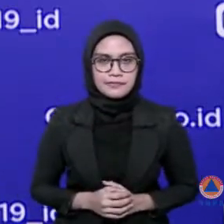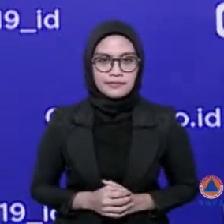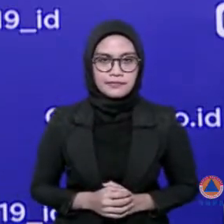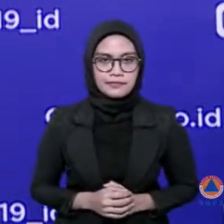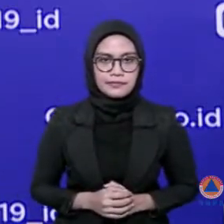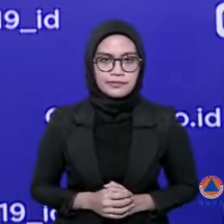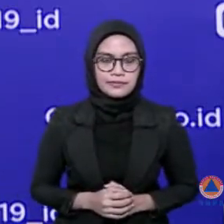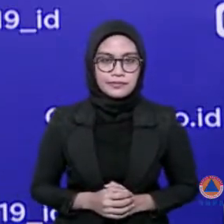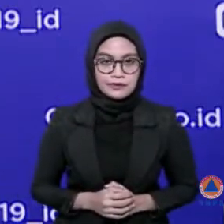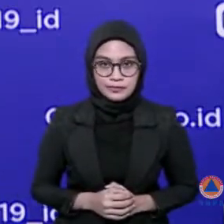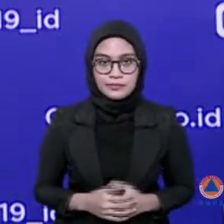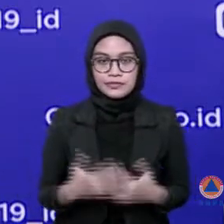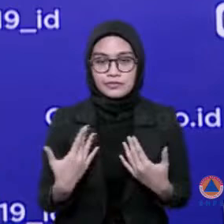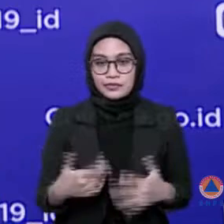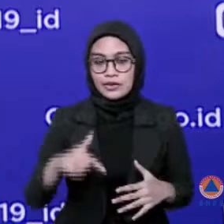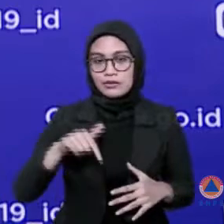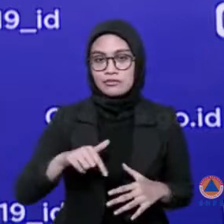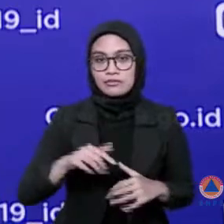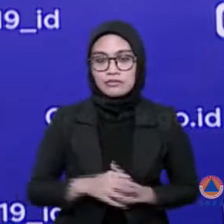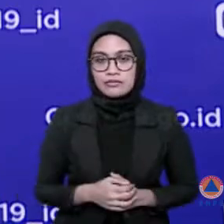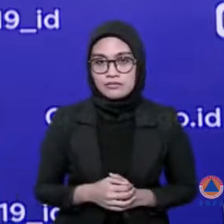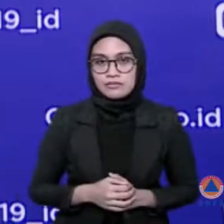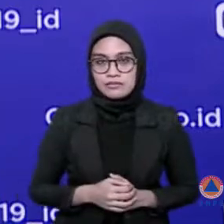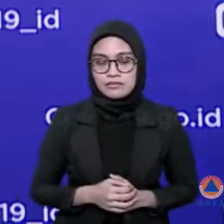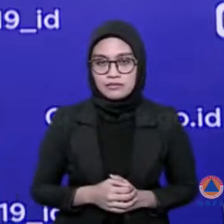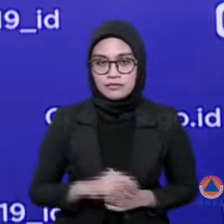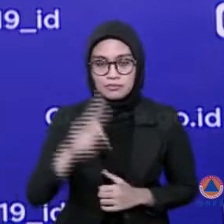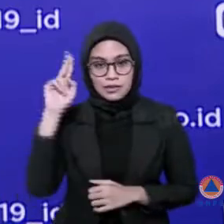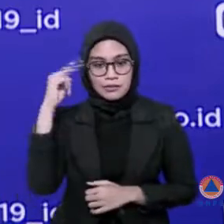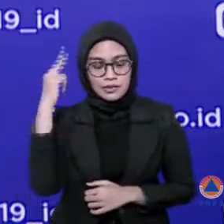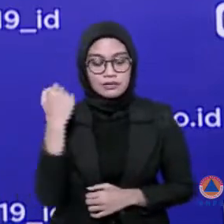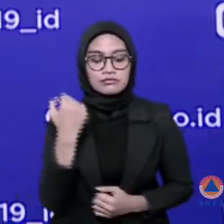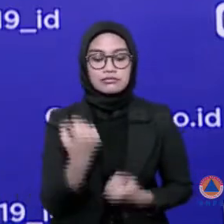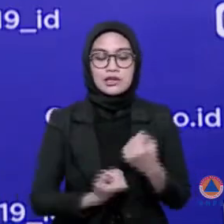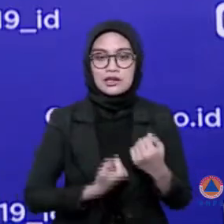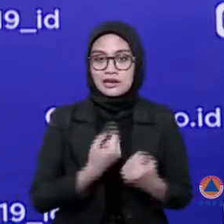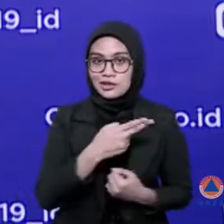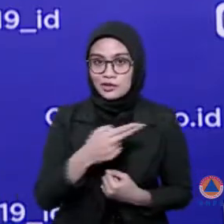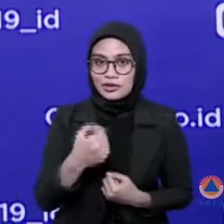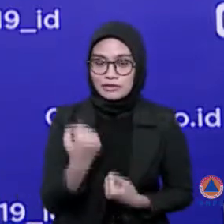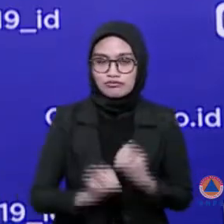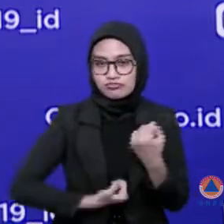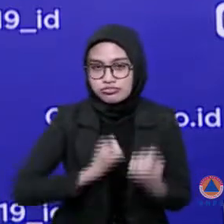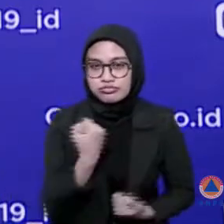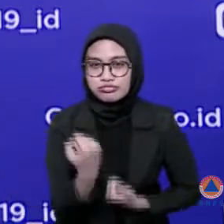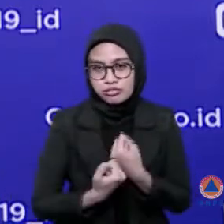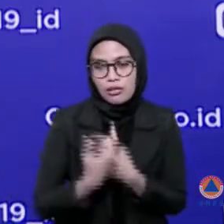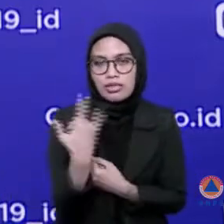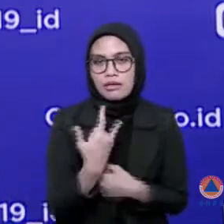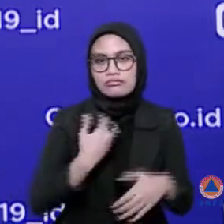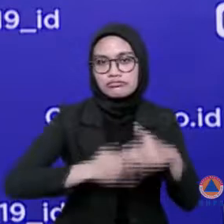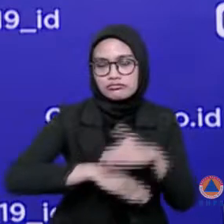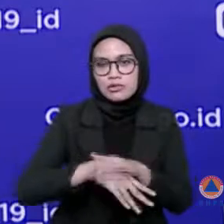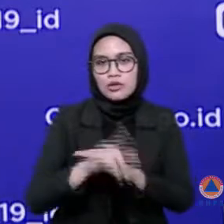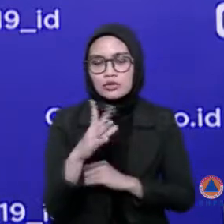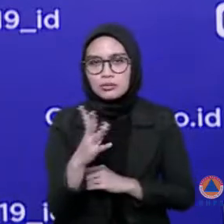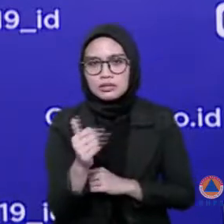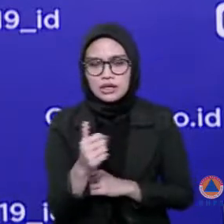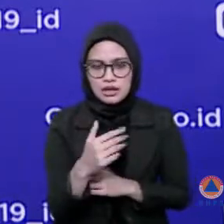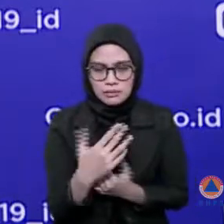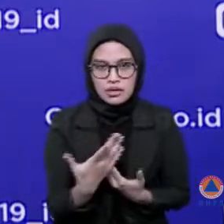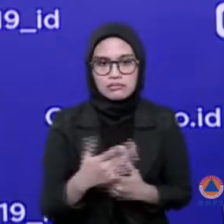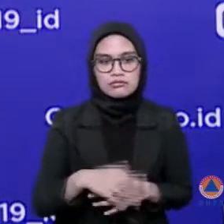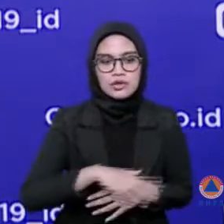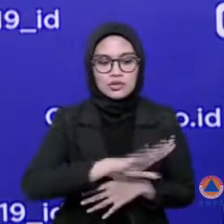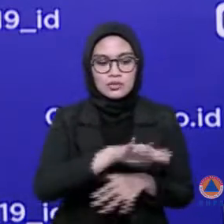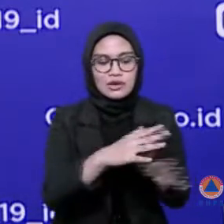days. In principle, the government of Indonesia will continue to put its best efforts in maintaining good relations